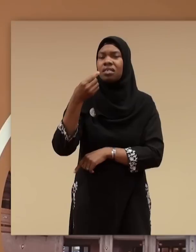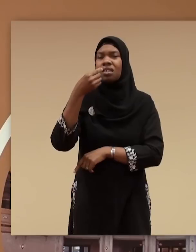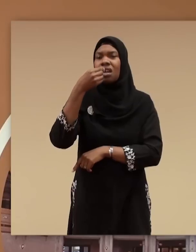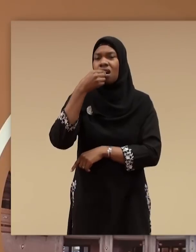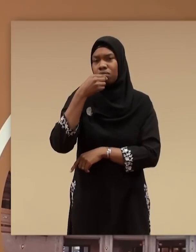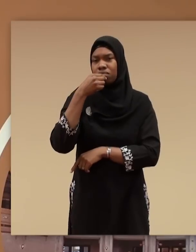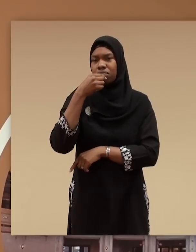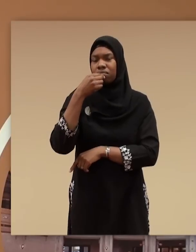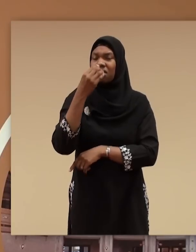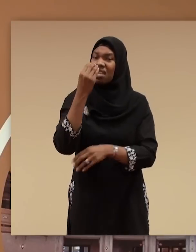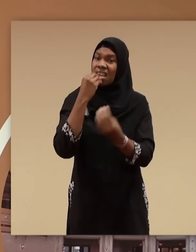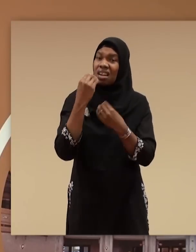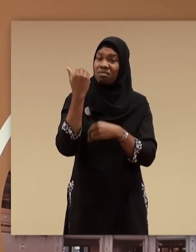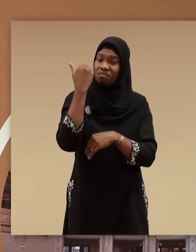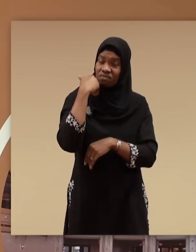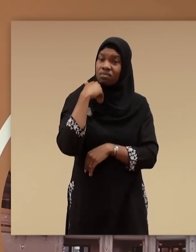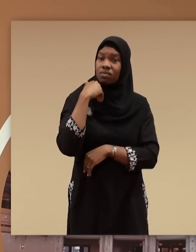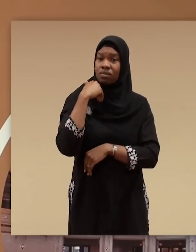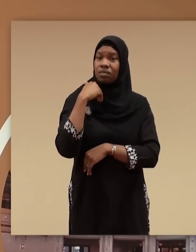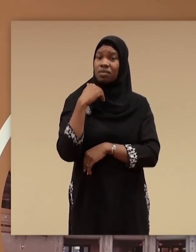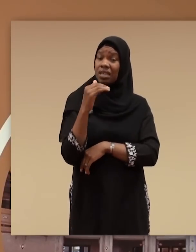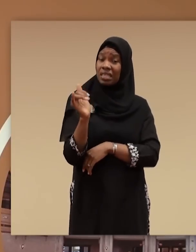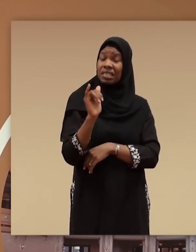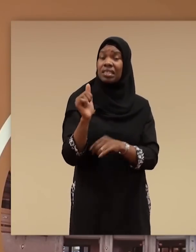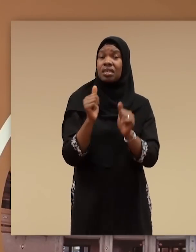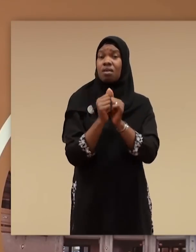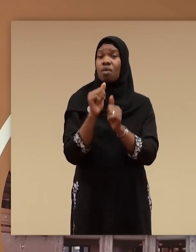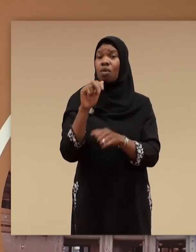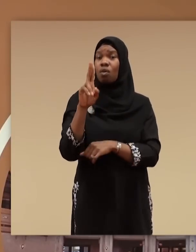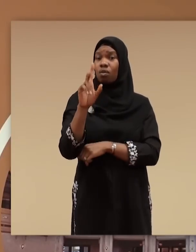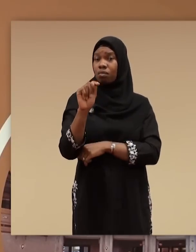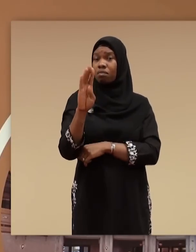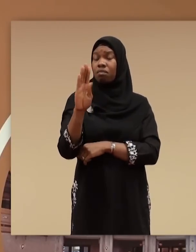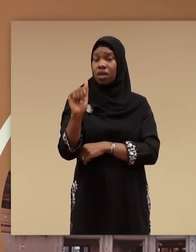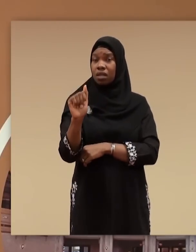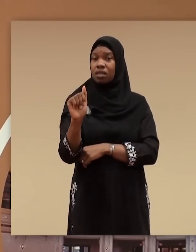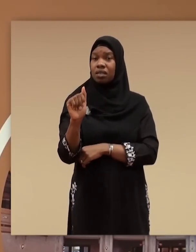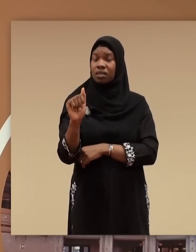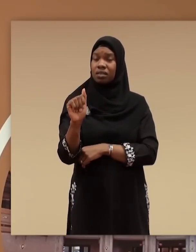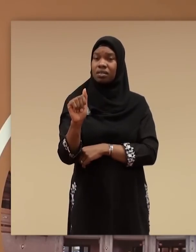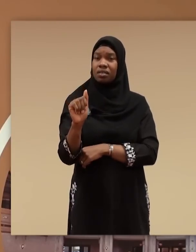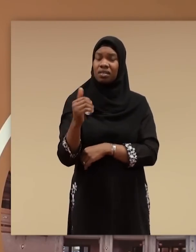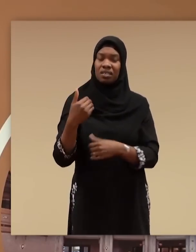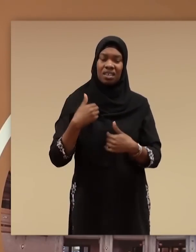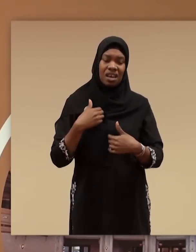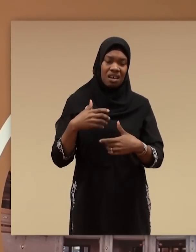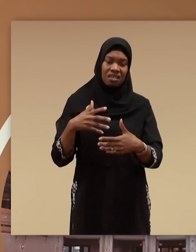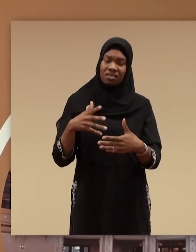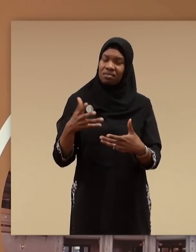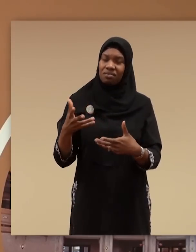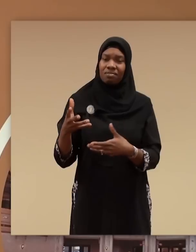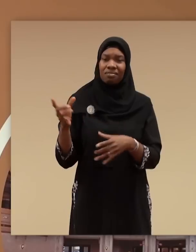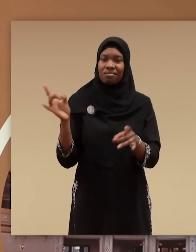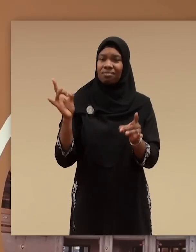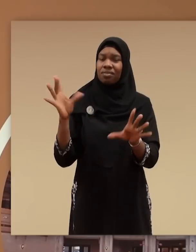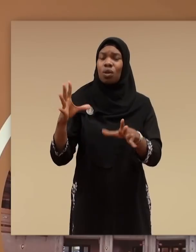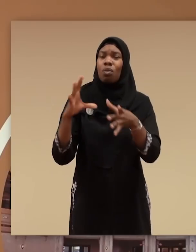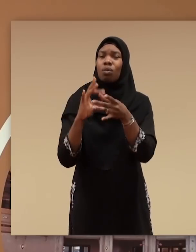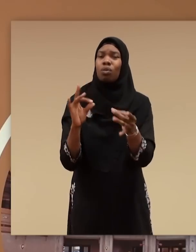And the same thing, Utba ibn Ghazwan, he tell us horrible stories about the